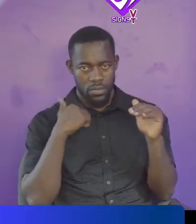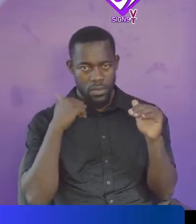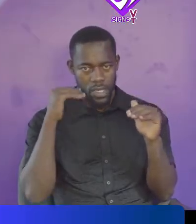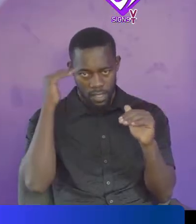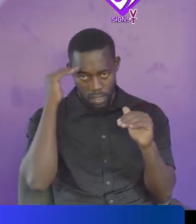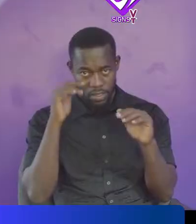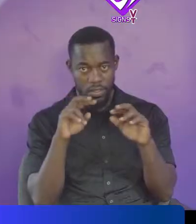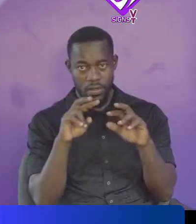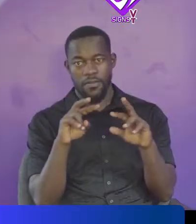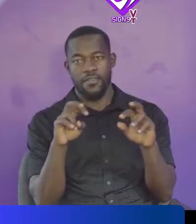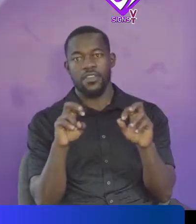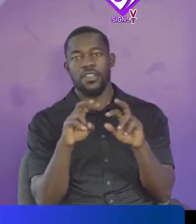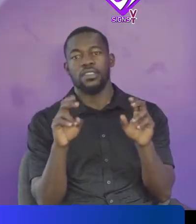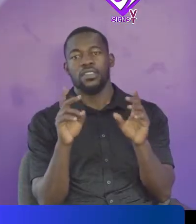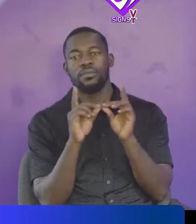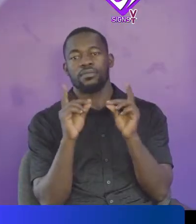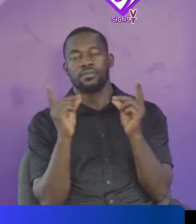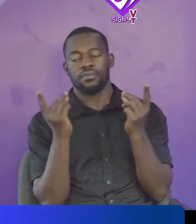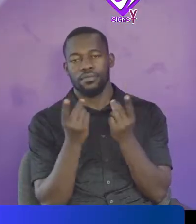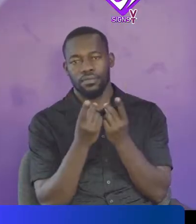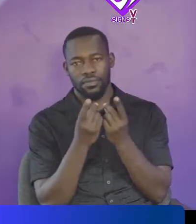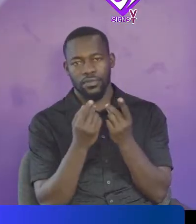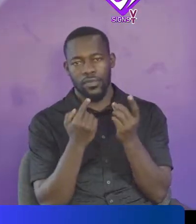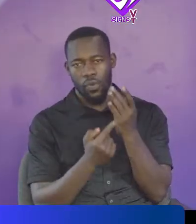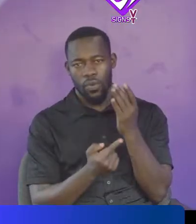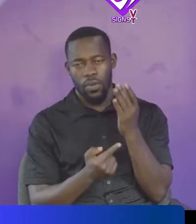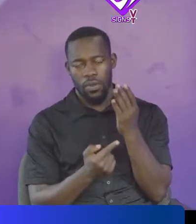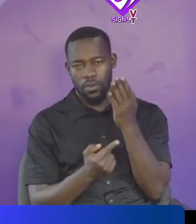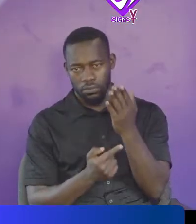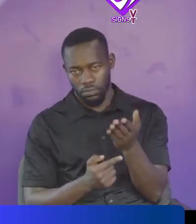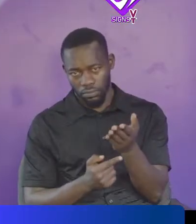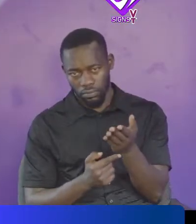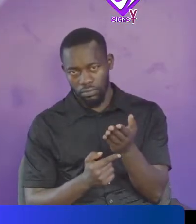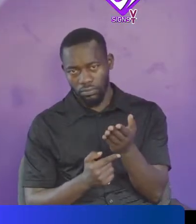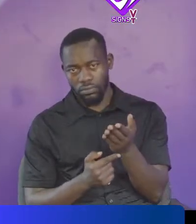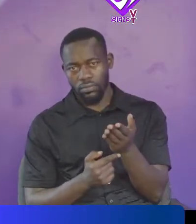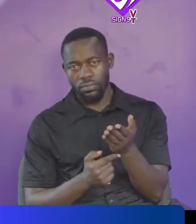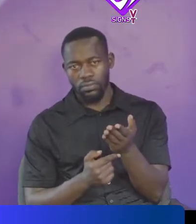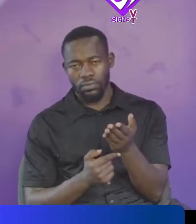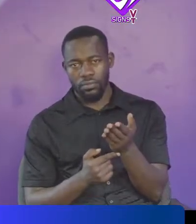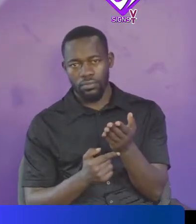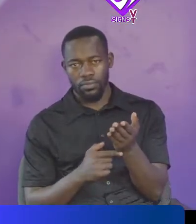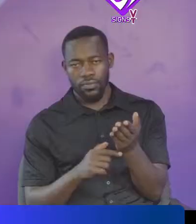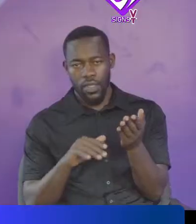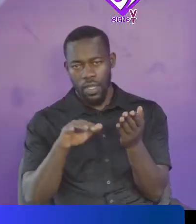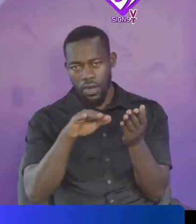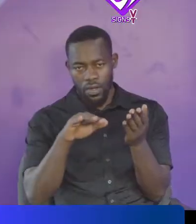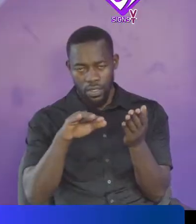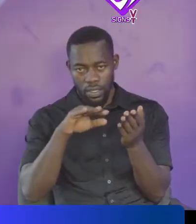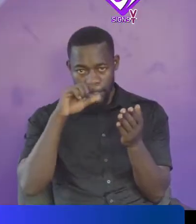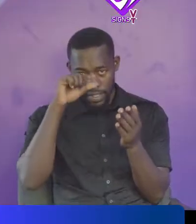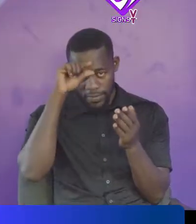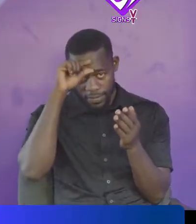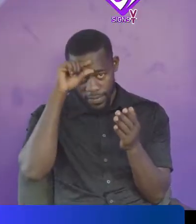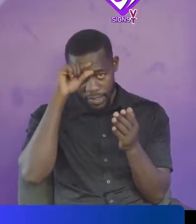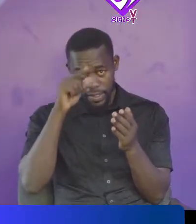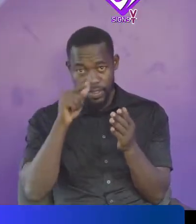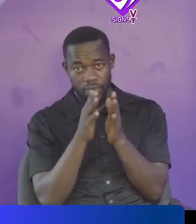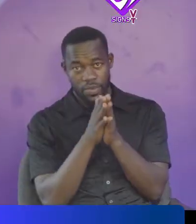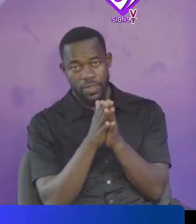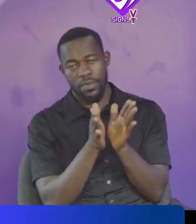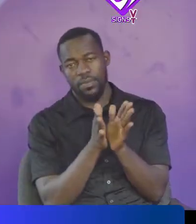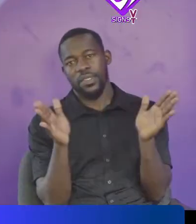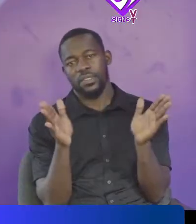bit, is it is now the place where the government meets the public.